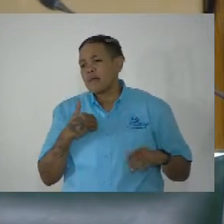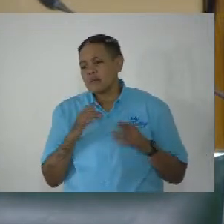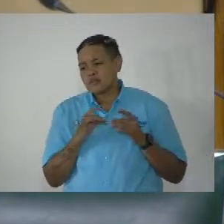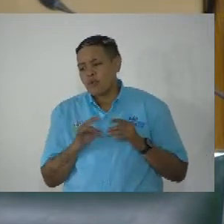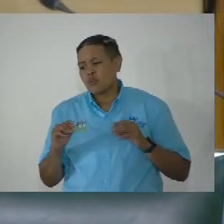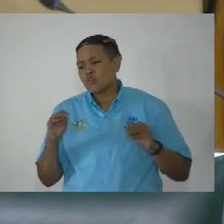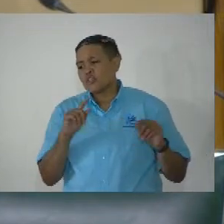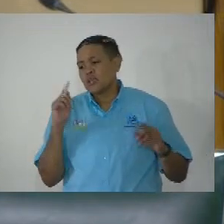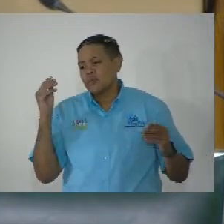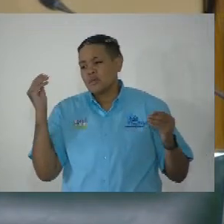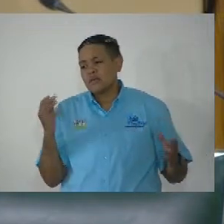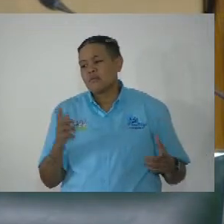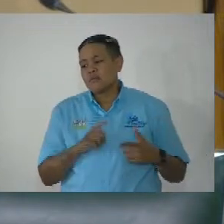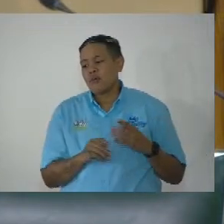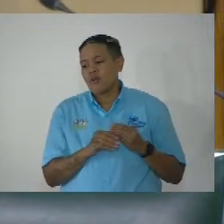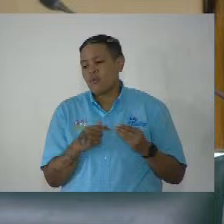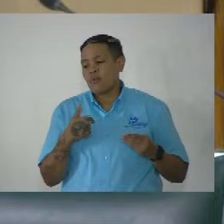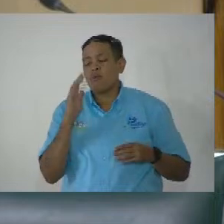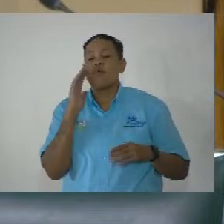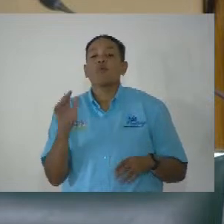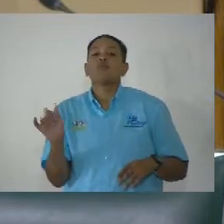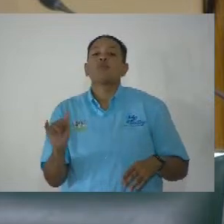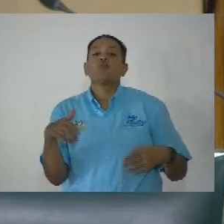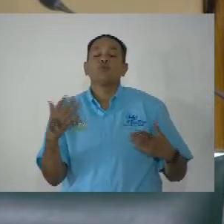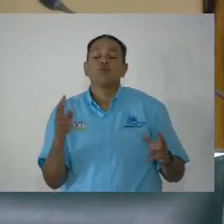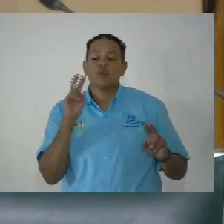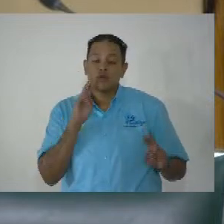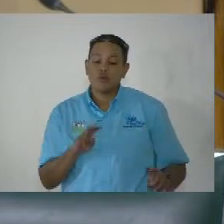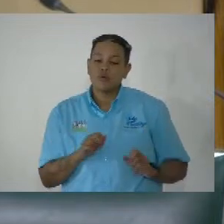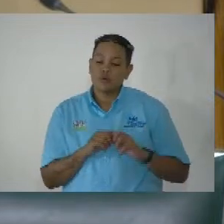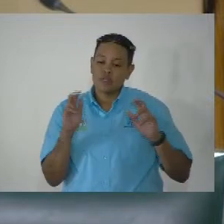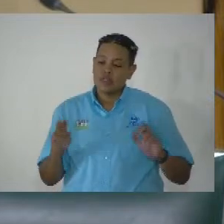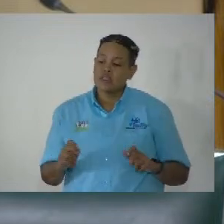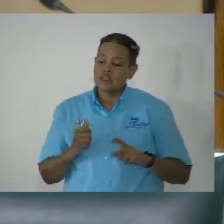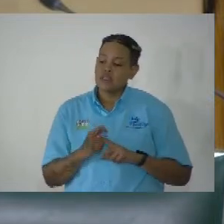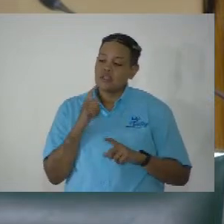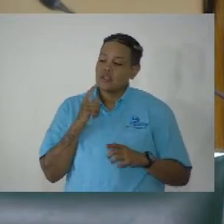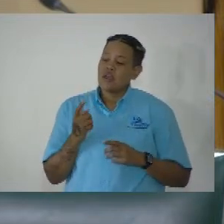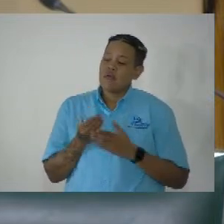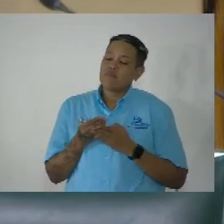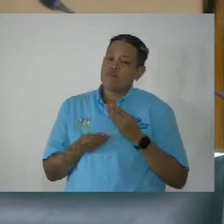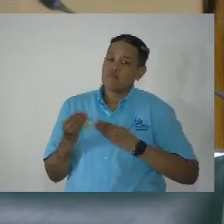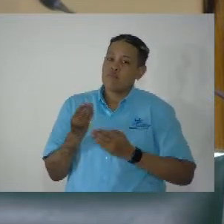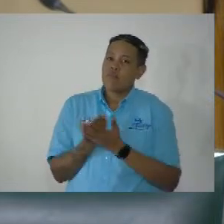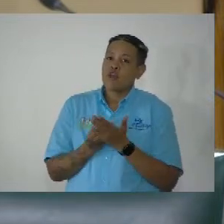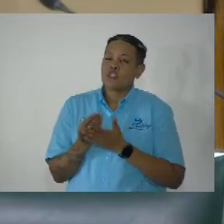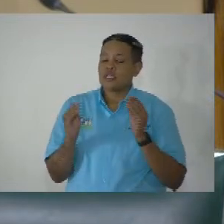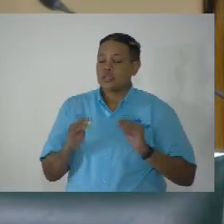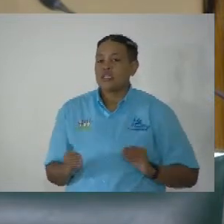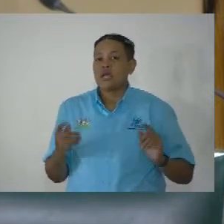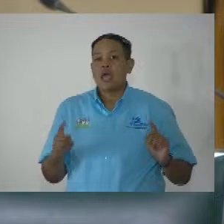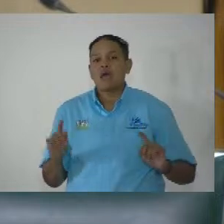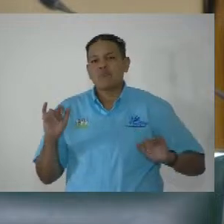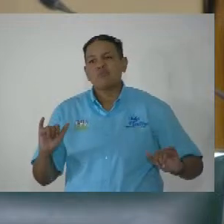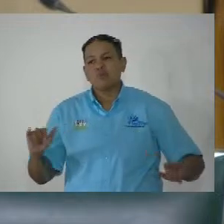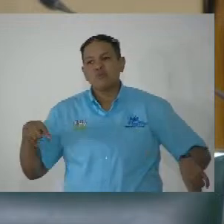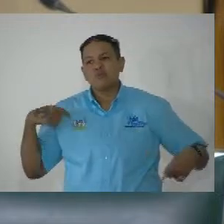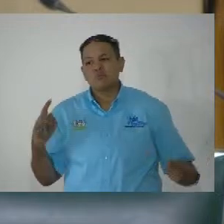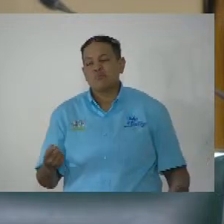we had indicated, and we also will be dealing with the matters of the appropriation budget as will be